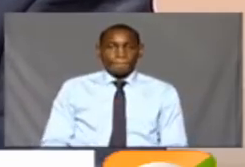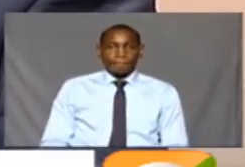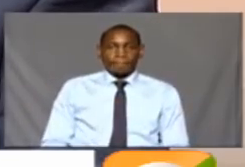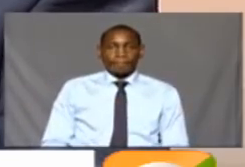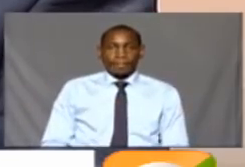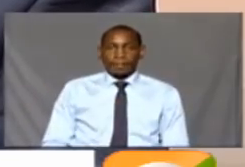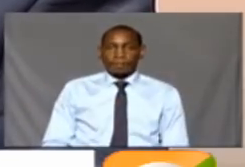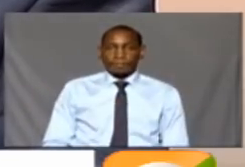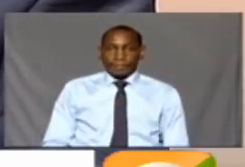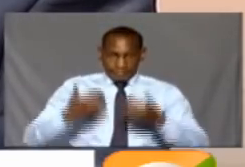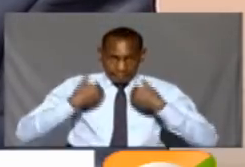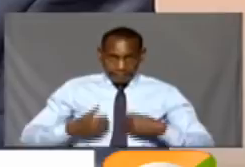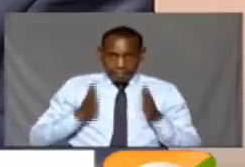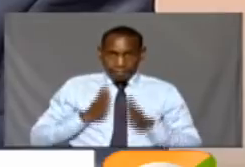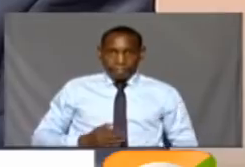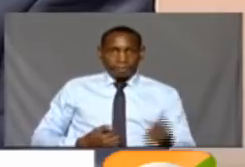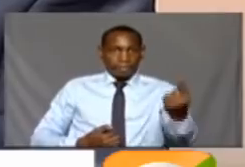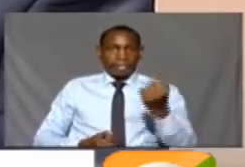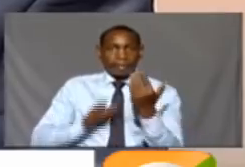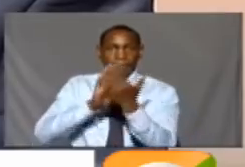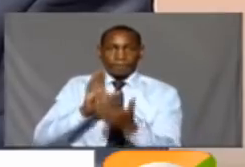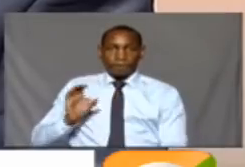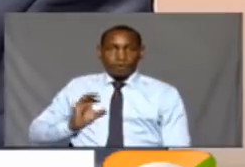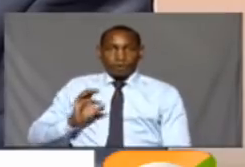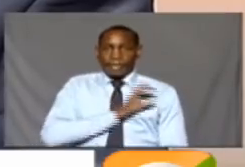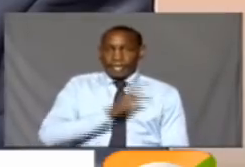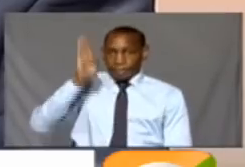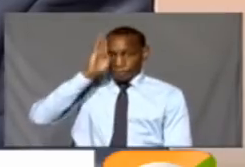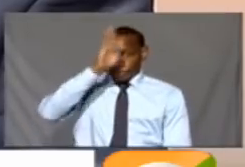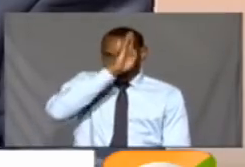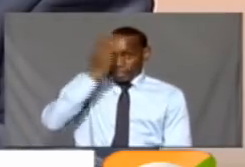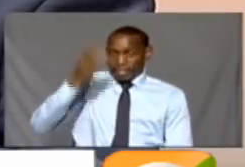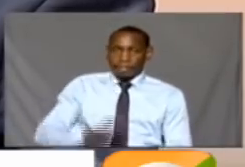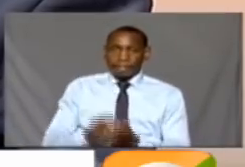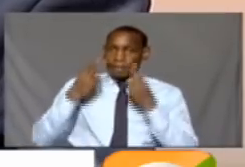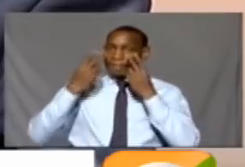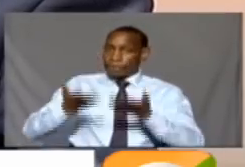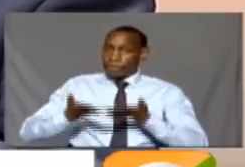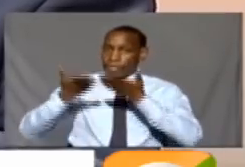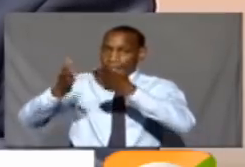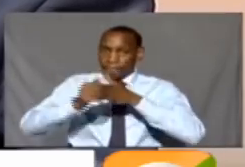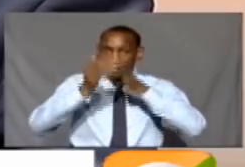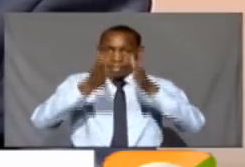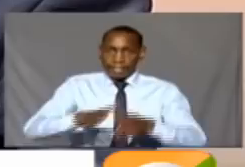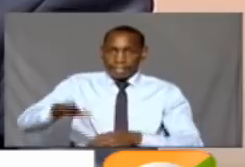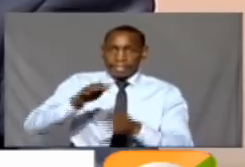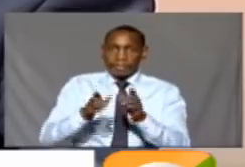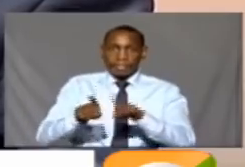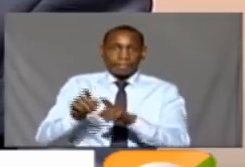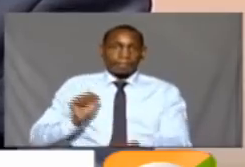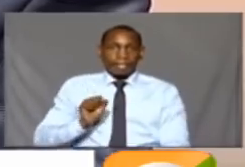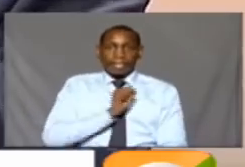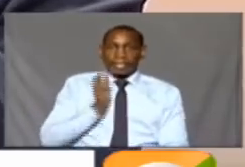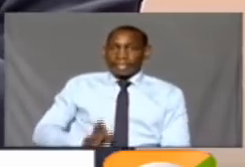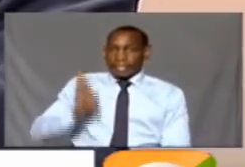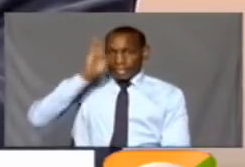I personally appeared before the committee in Bungoma and gave views as a leader in the region, as the Senator of Bungoma.